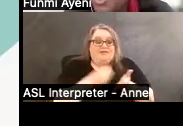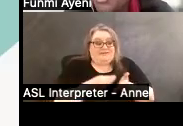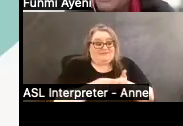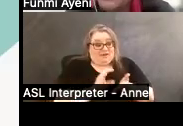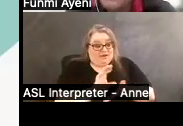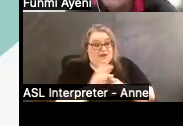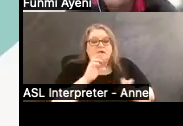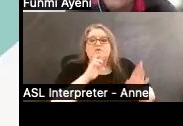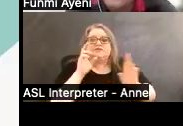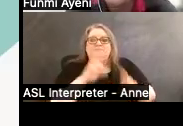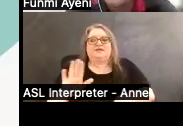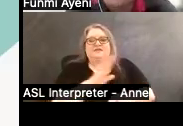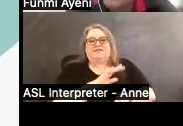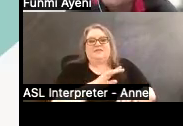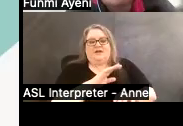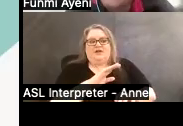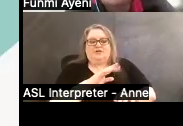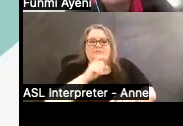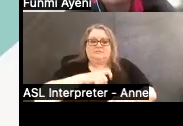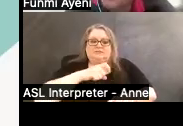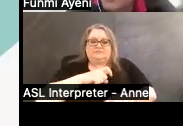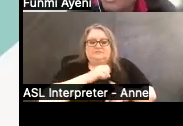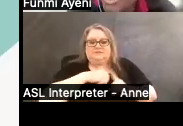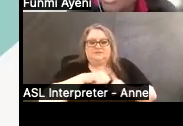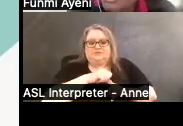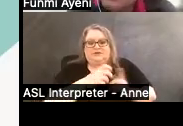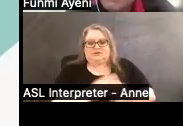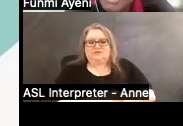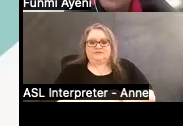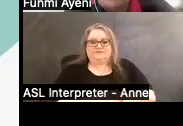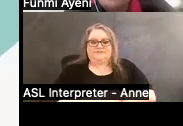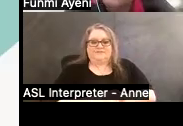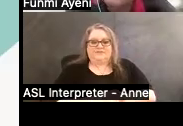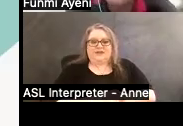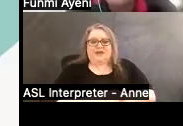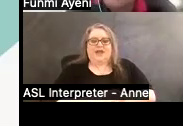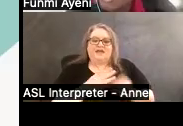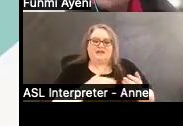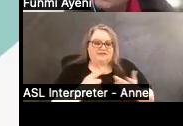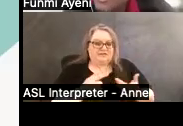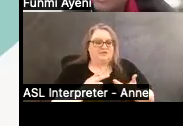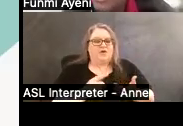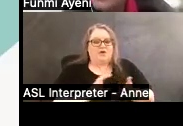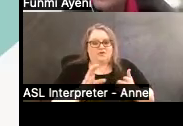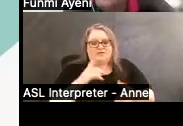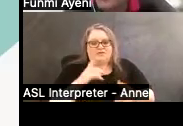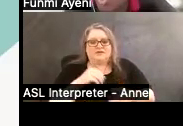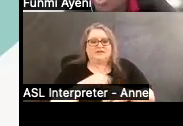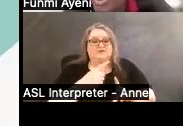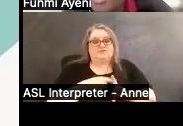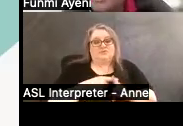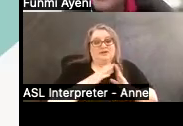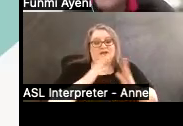their situations. And while there are survivors who are in rental housing, there are also survivors who